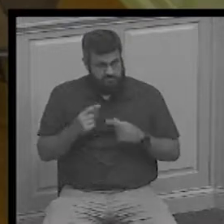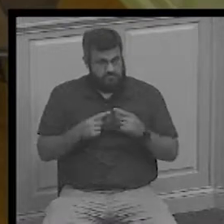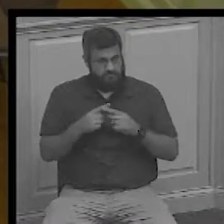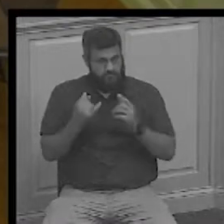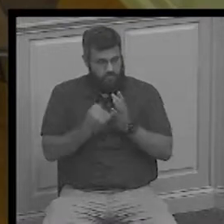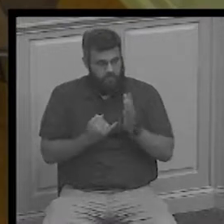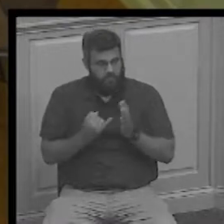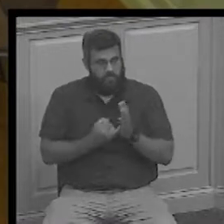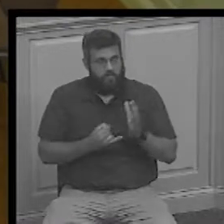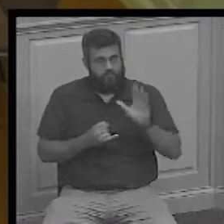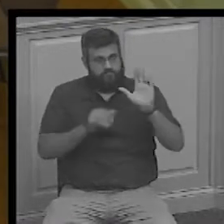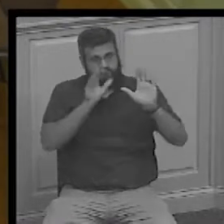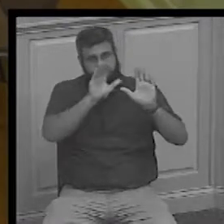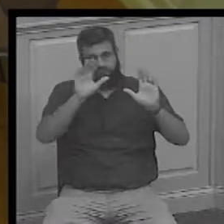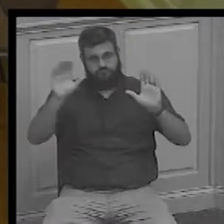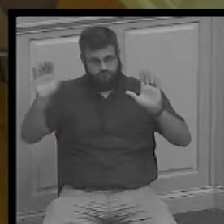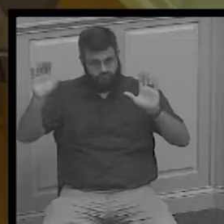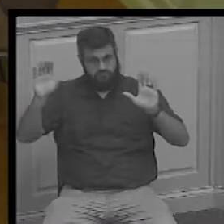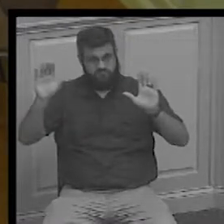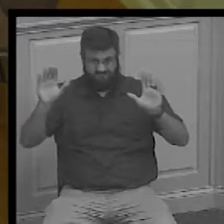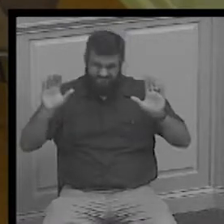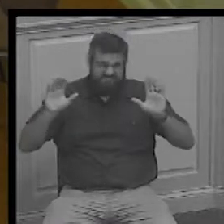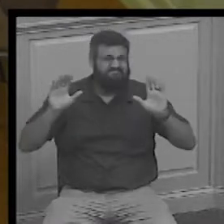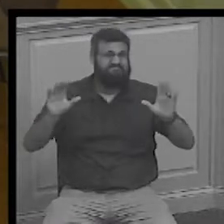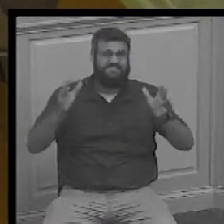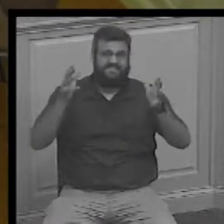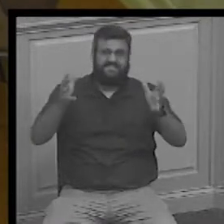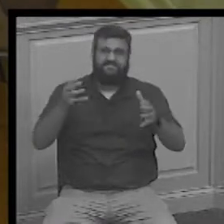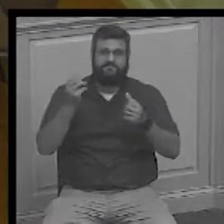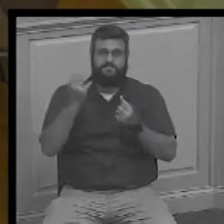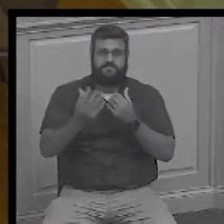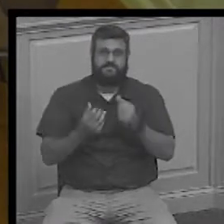that's going on walls that will probably be up for years,